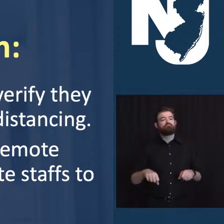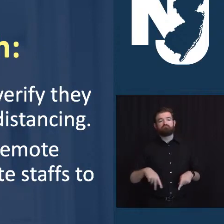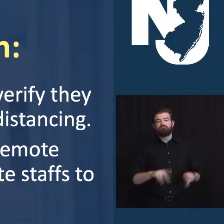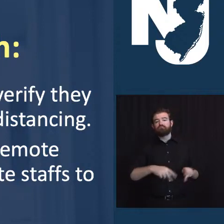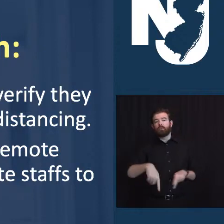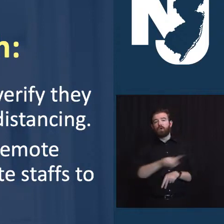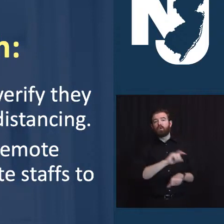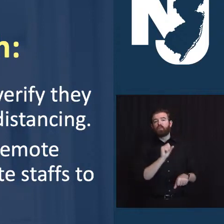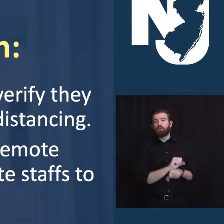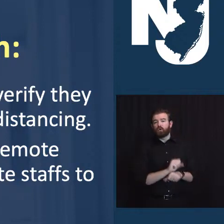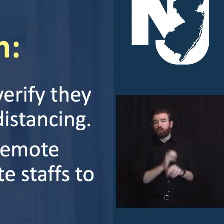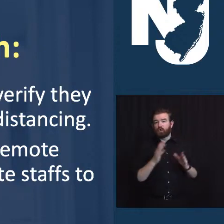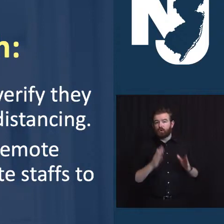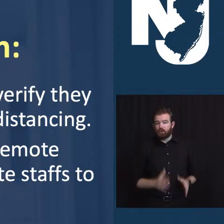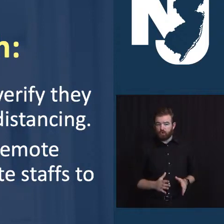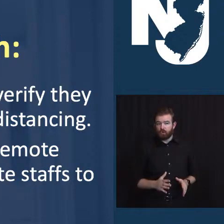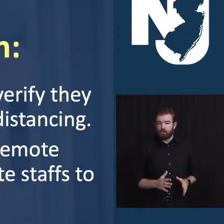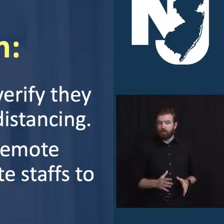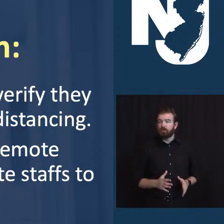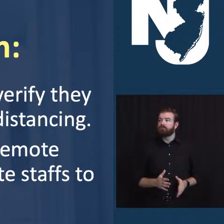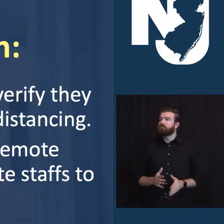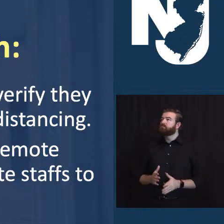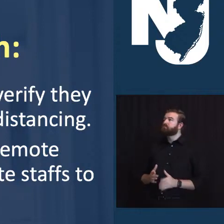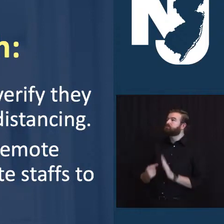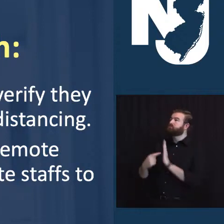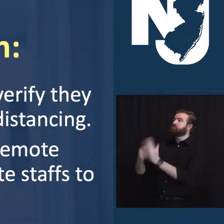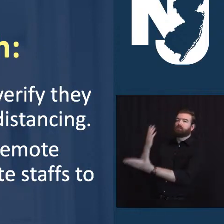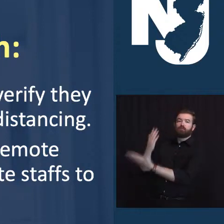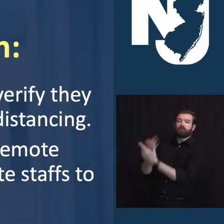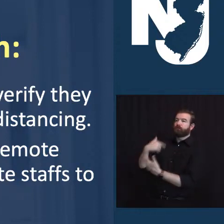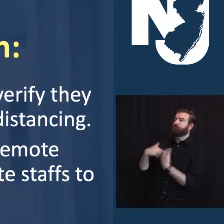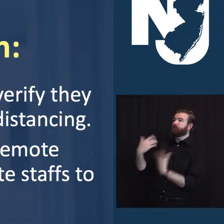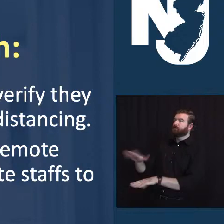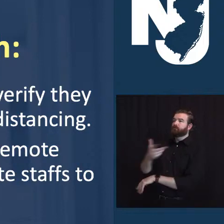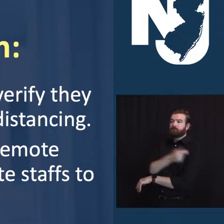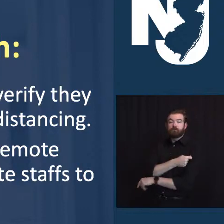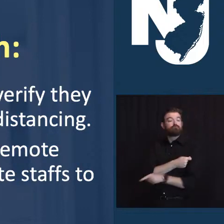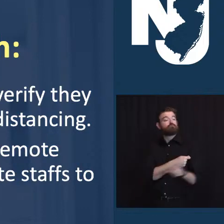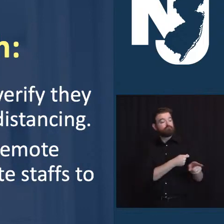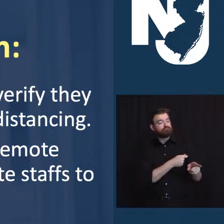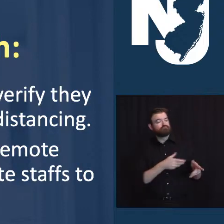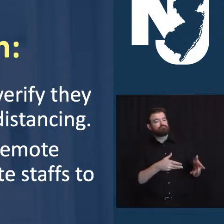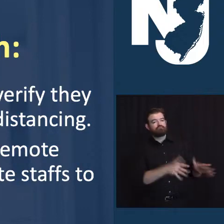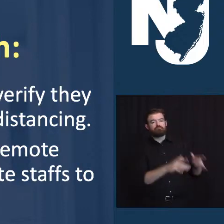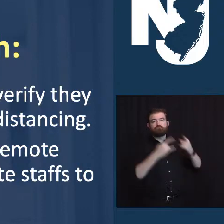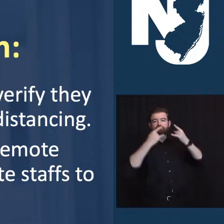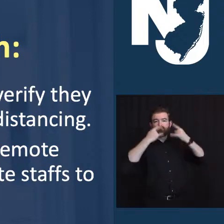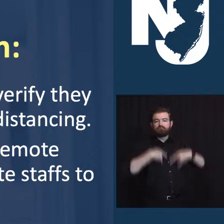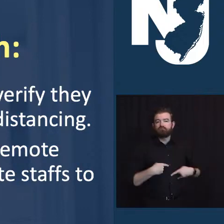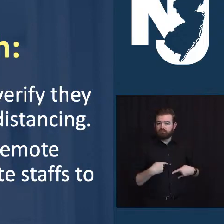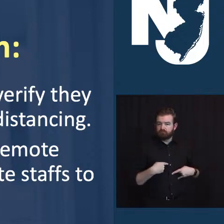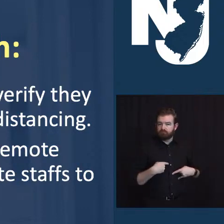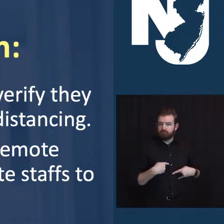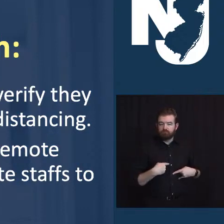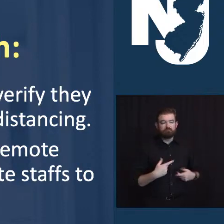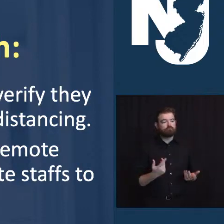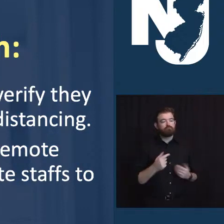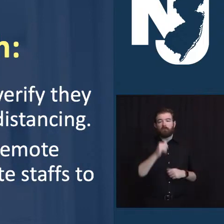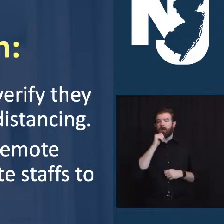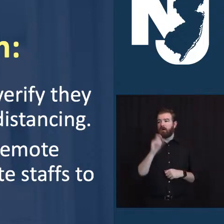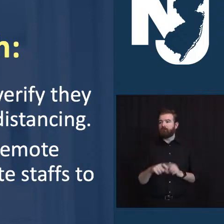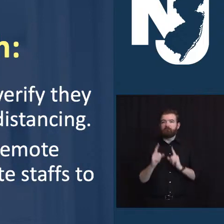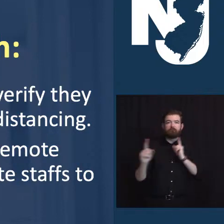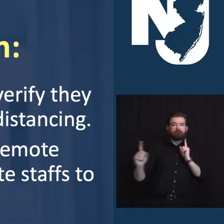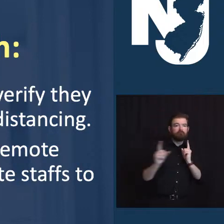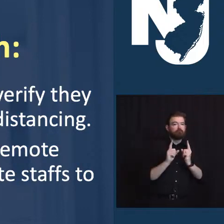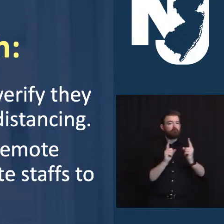can verify that they are vaccinated the ability to forego wearing a mask and social distancing. We've heard this from a